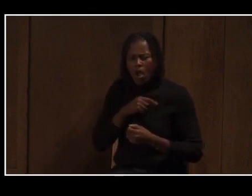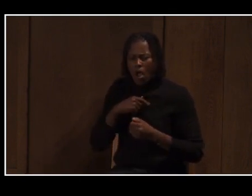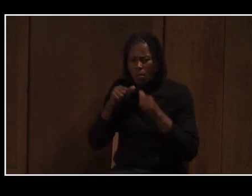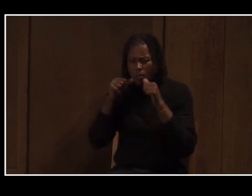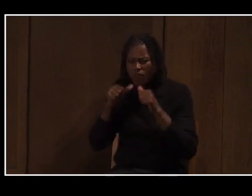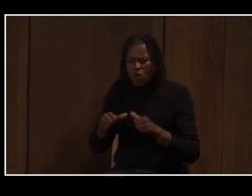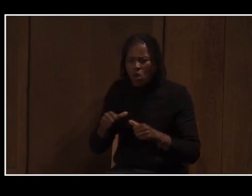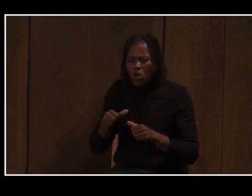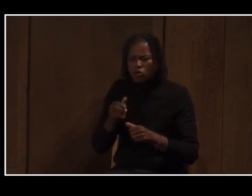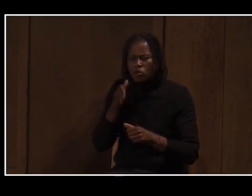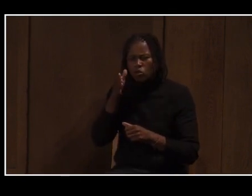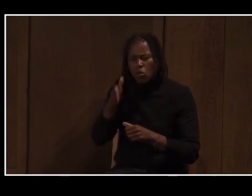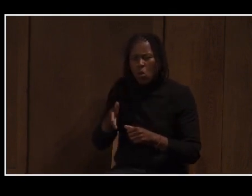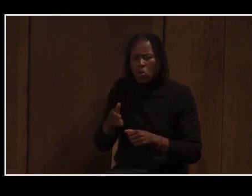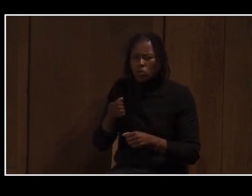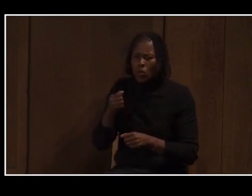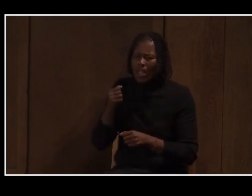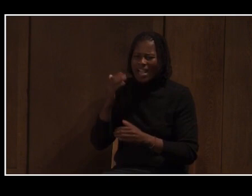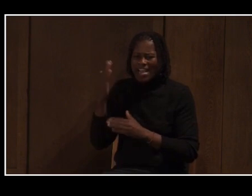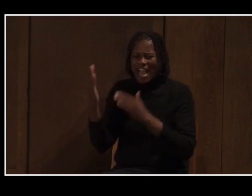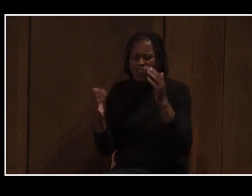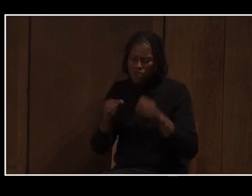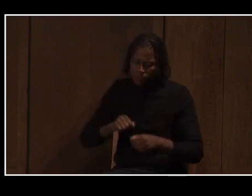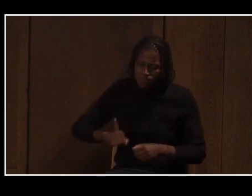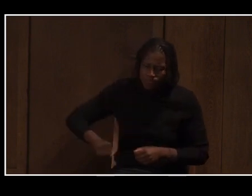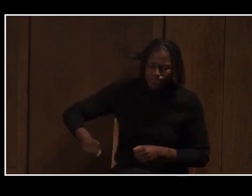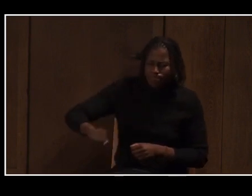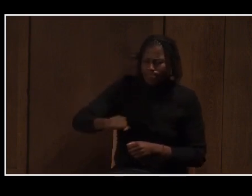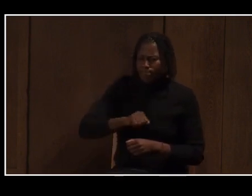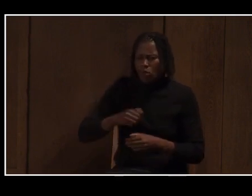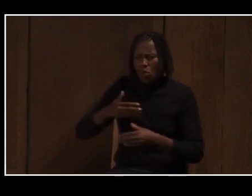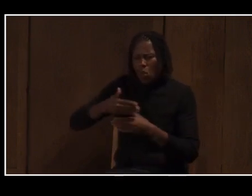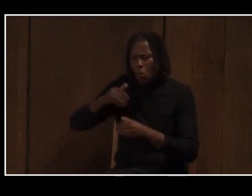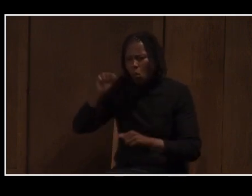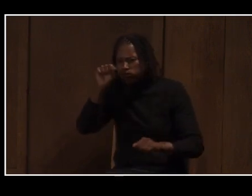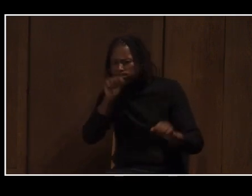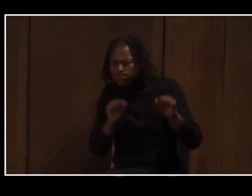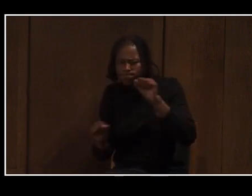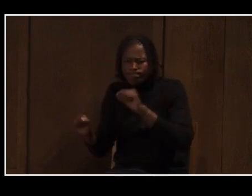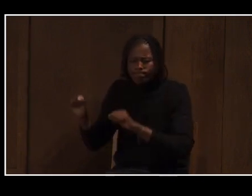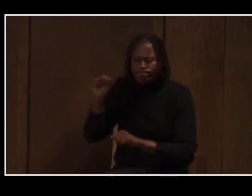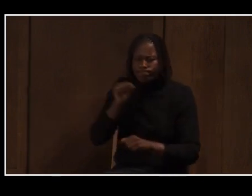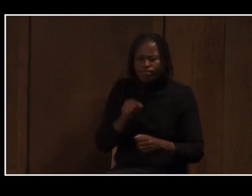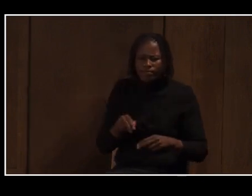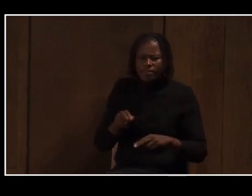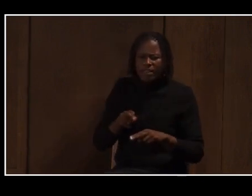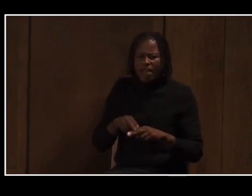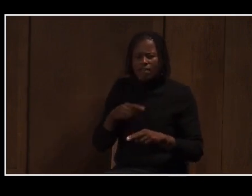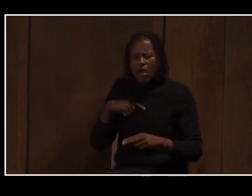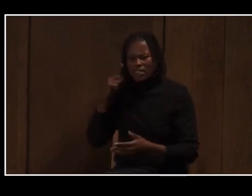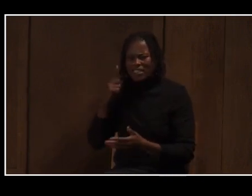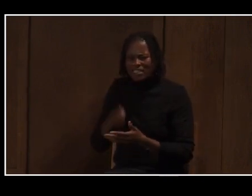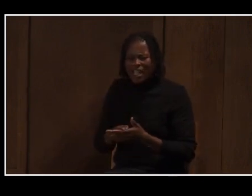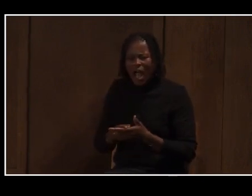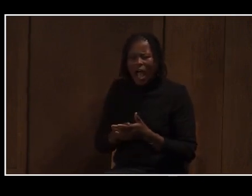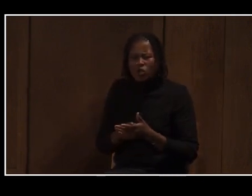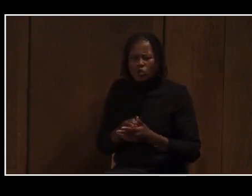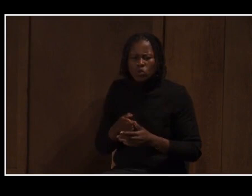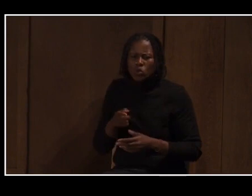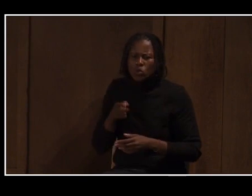with rose water. I mean, if I'd chosen to work with piss, then they'd be like, yeah.